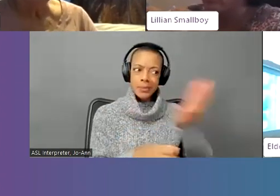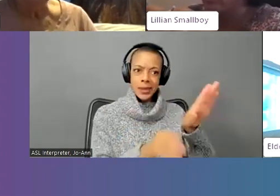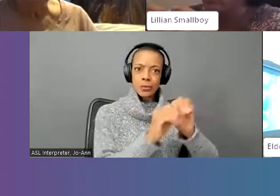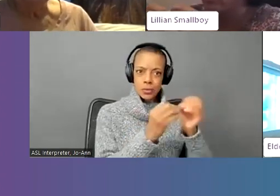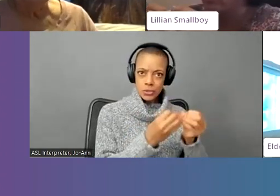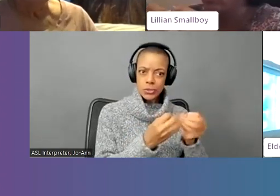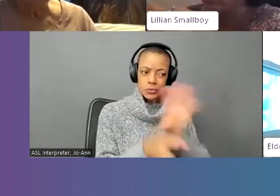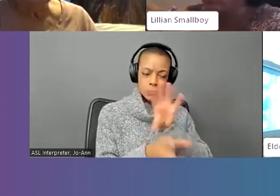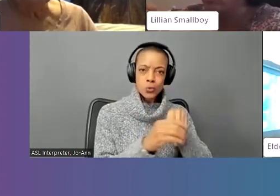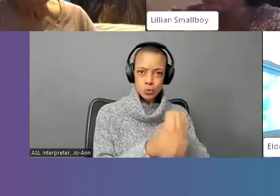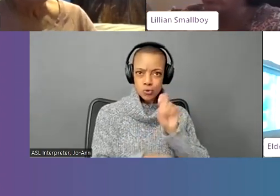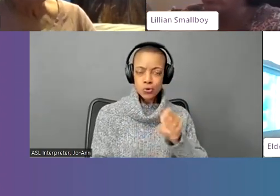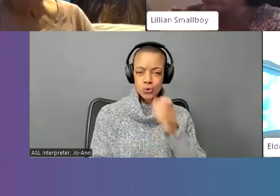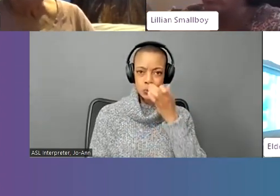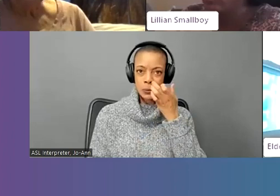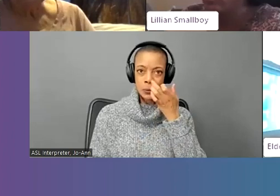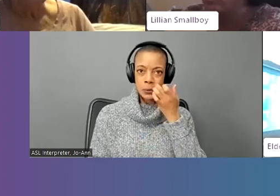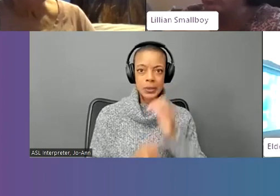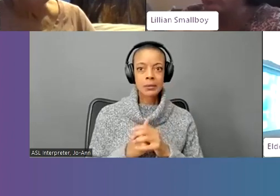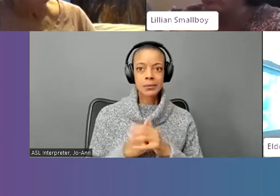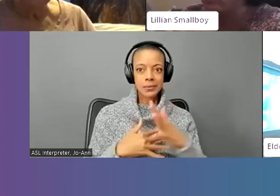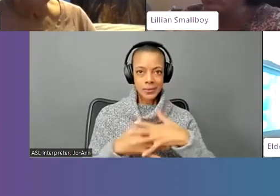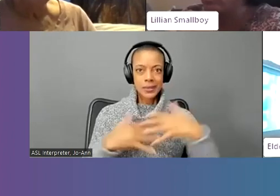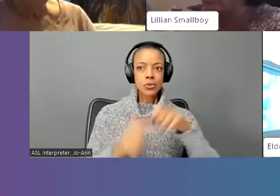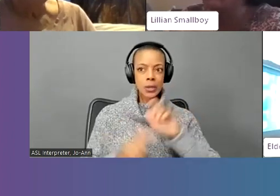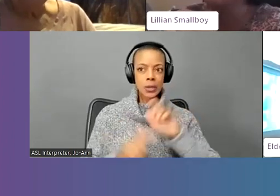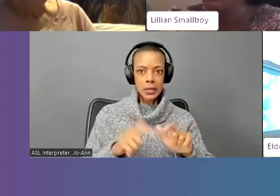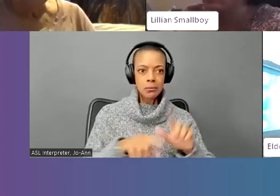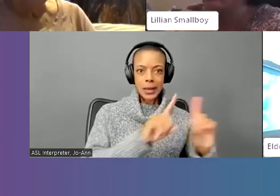be, you know, the Indigenous people should always be there.